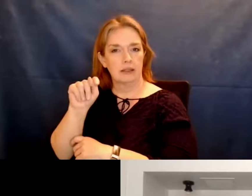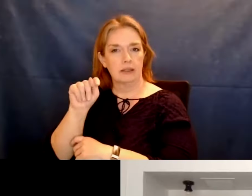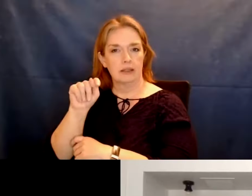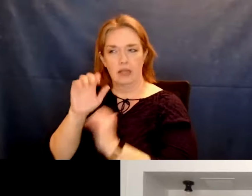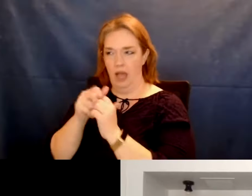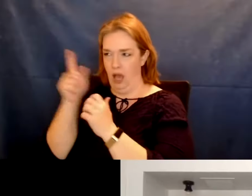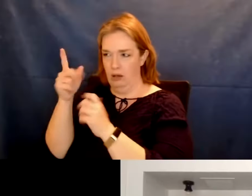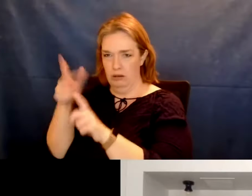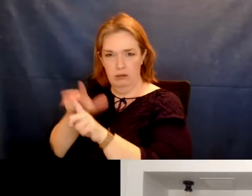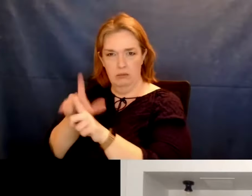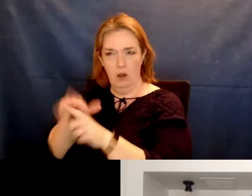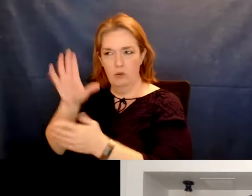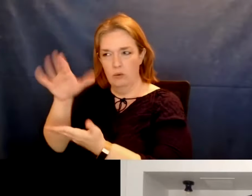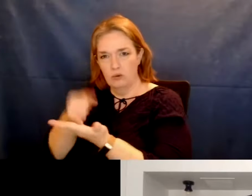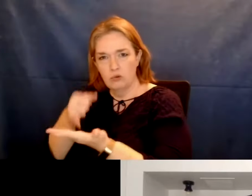that